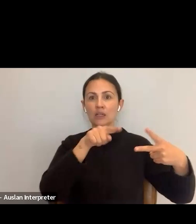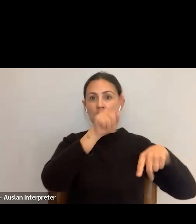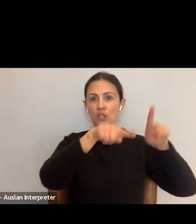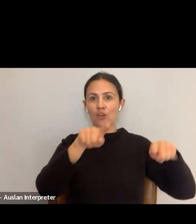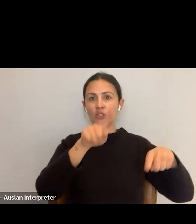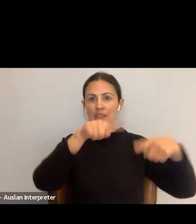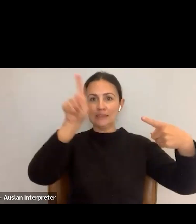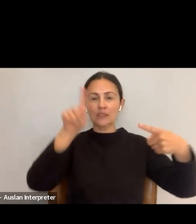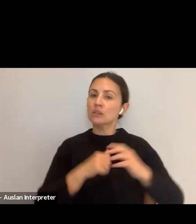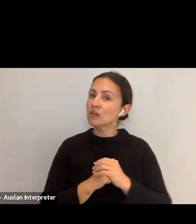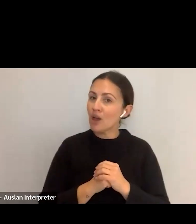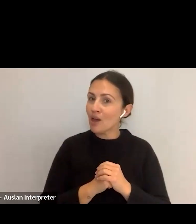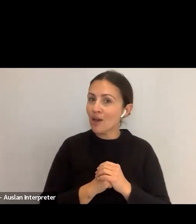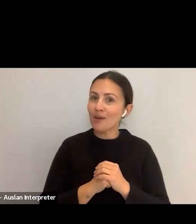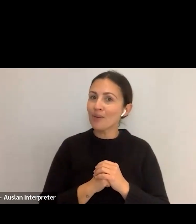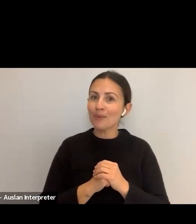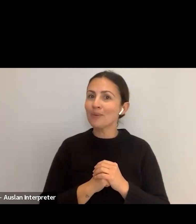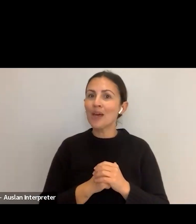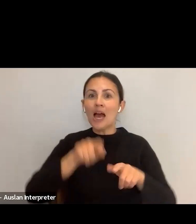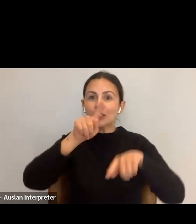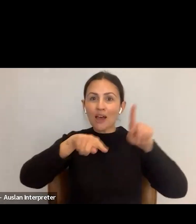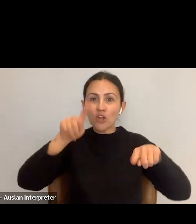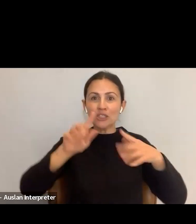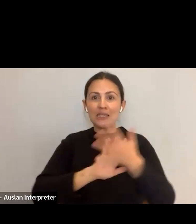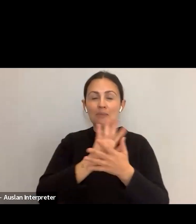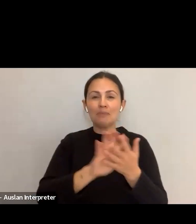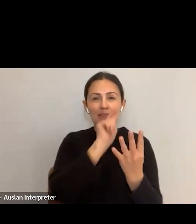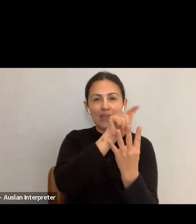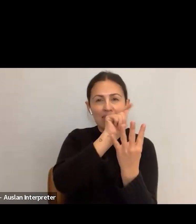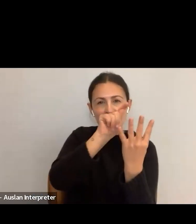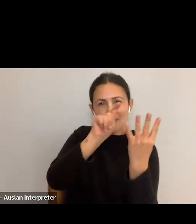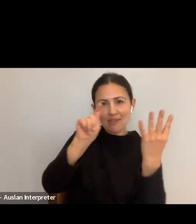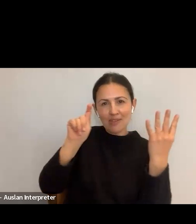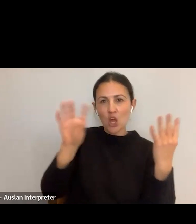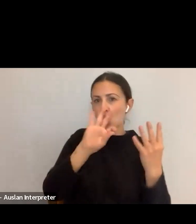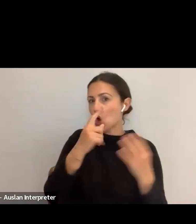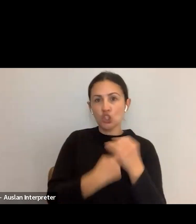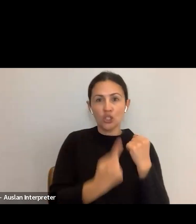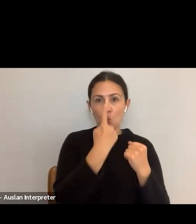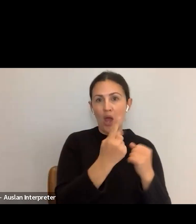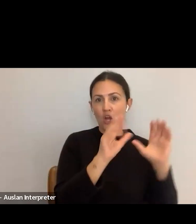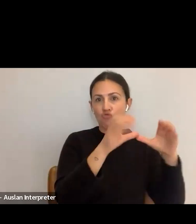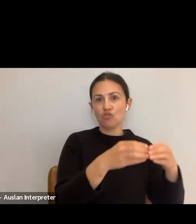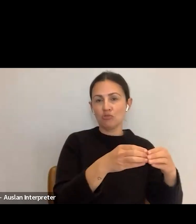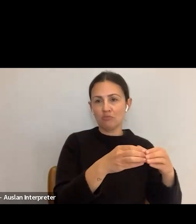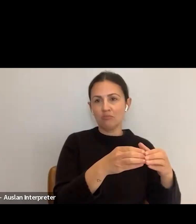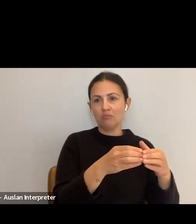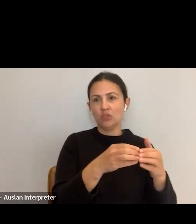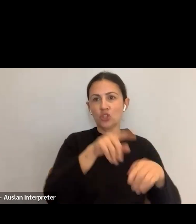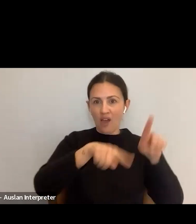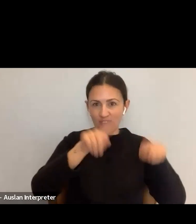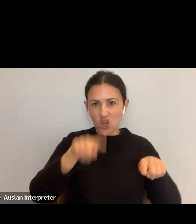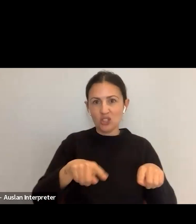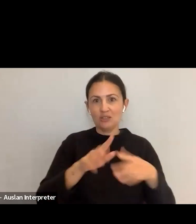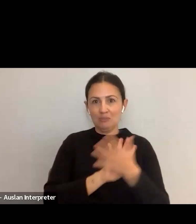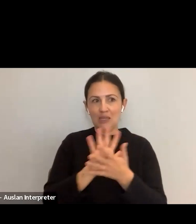equity strategy, which is essential, yes, it's not the complete picture. There is so much more to be done. And